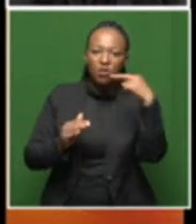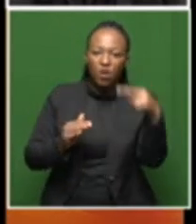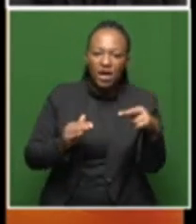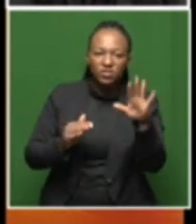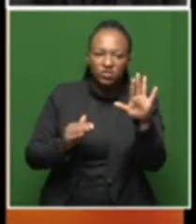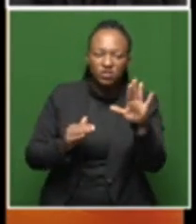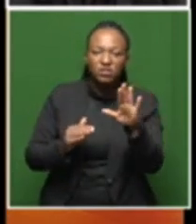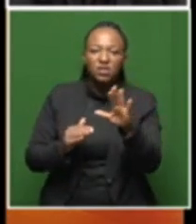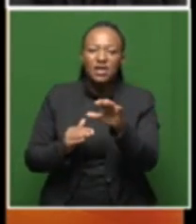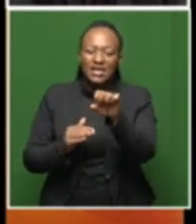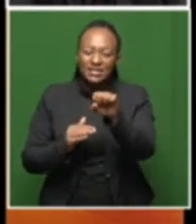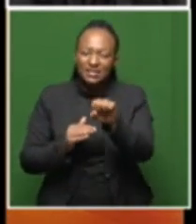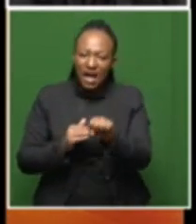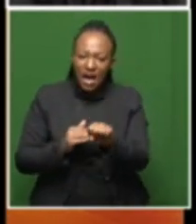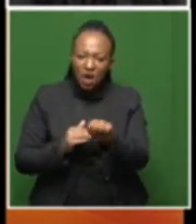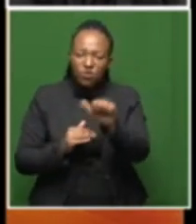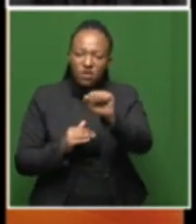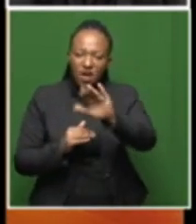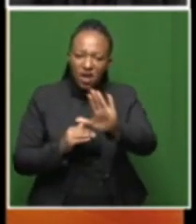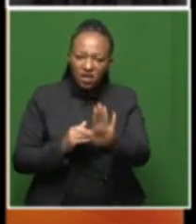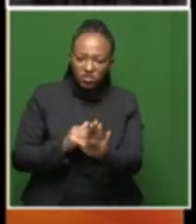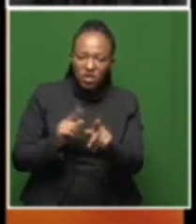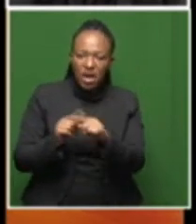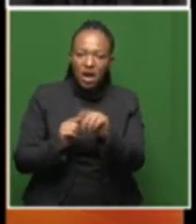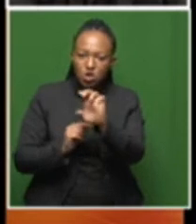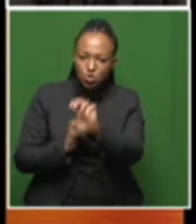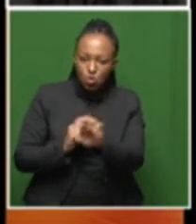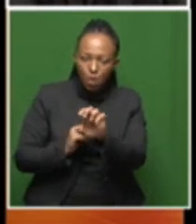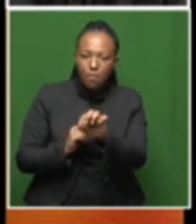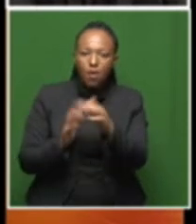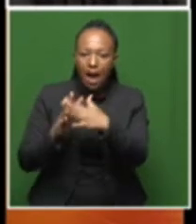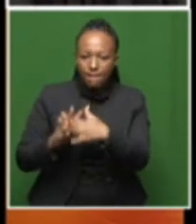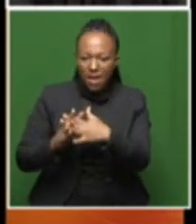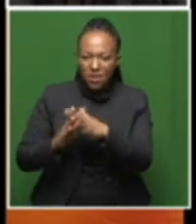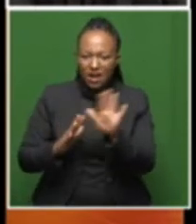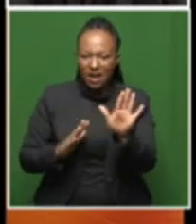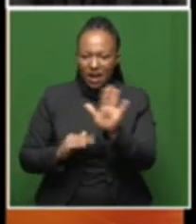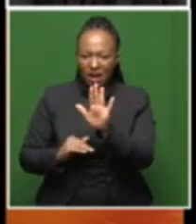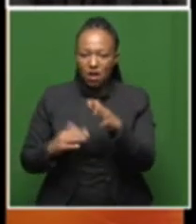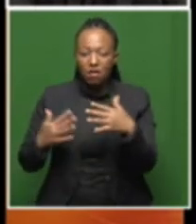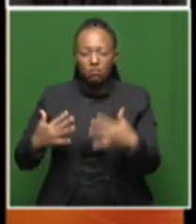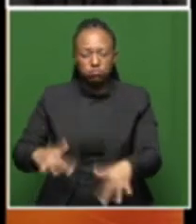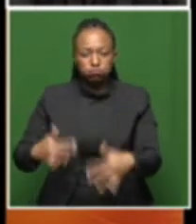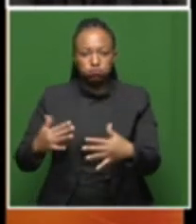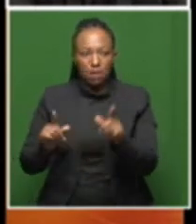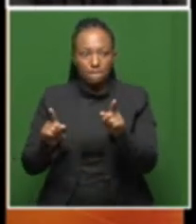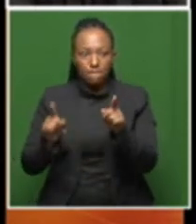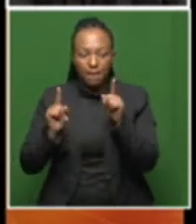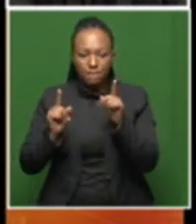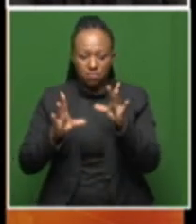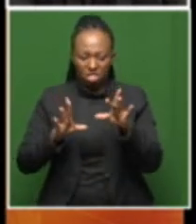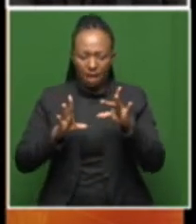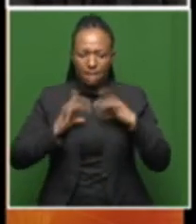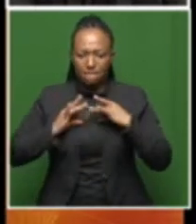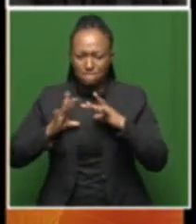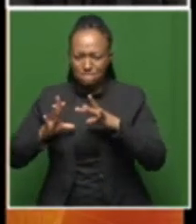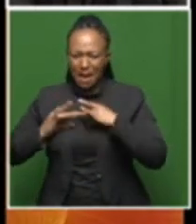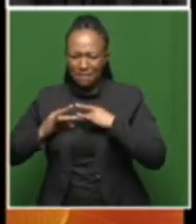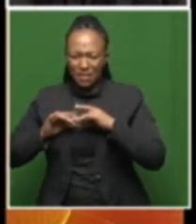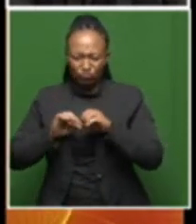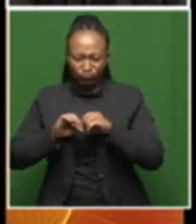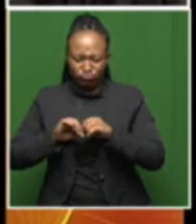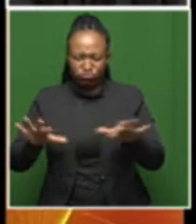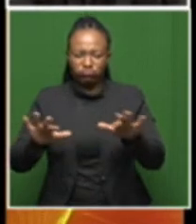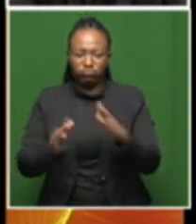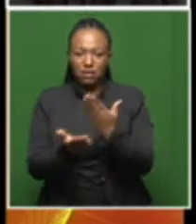in Southeast Asia, in Europe and the United States, that's really highly transmissible, potentially twice more than the